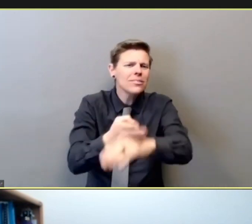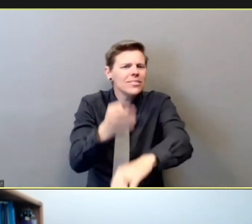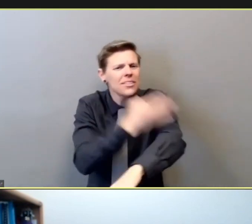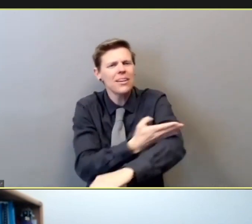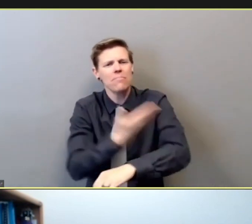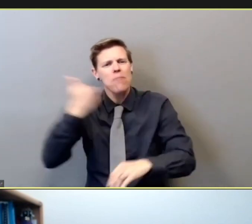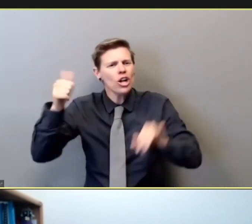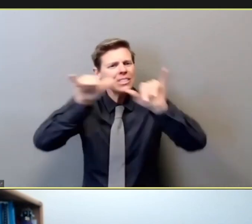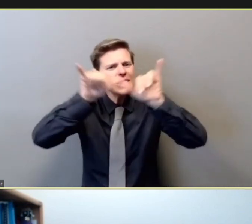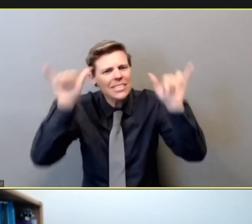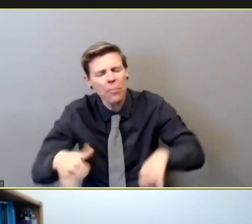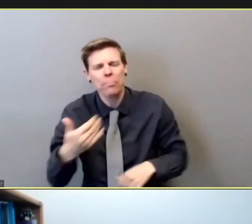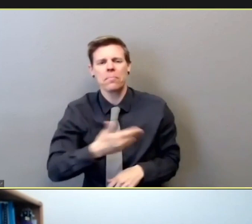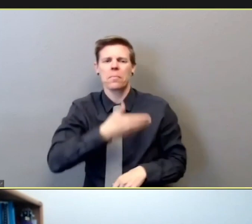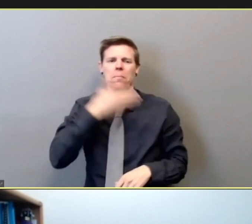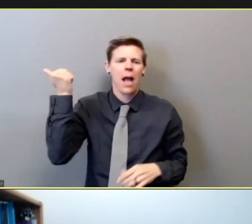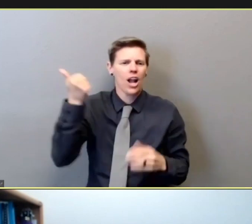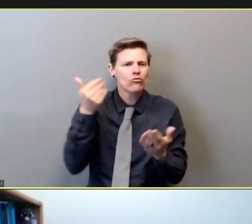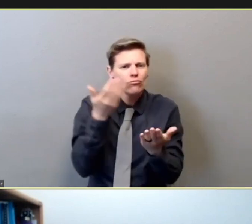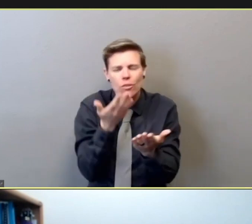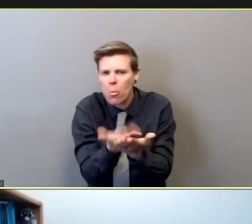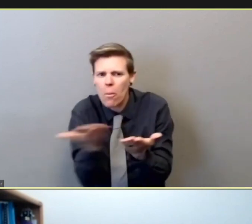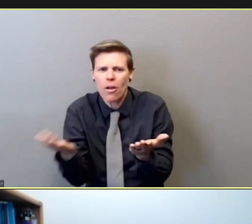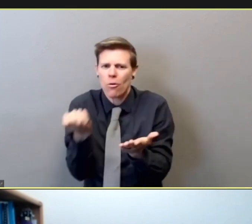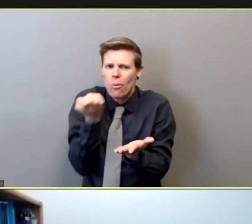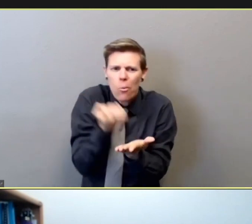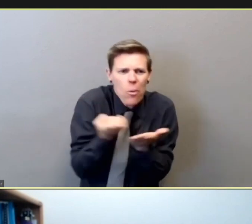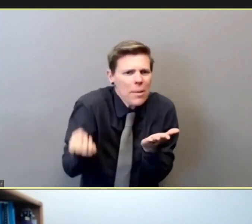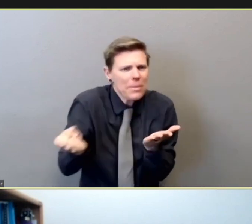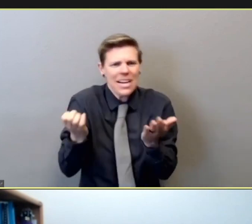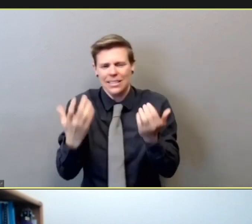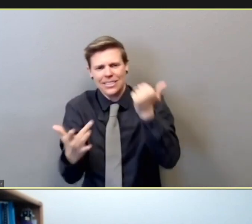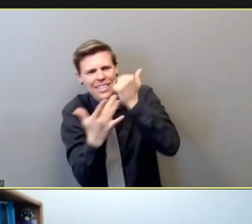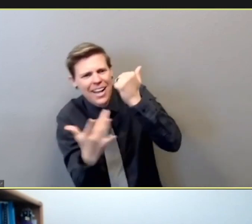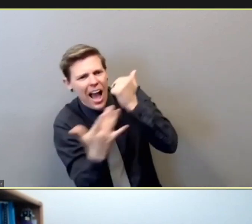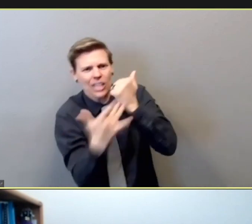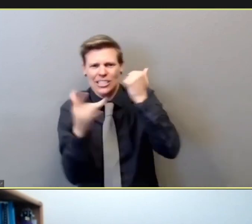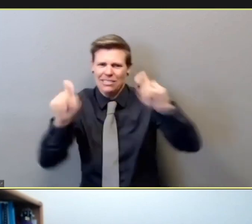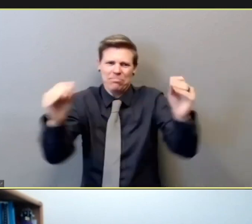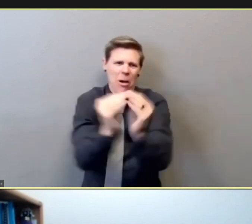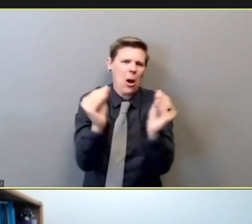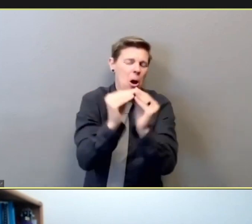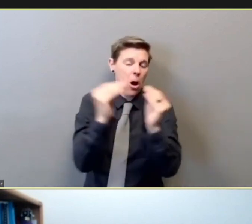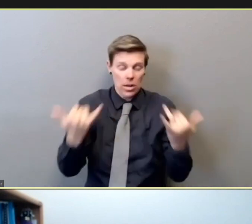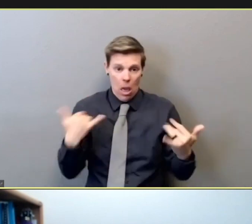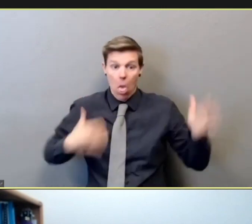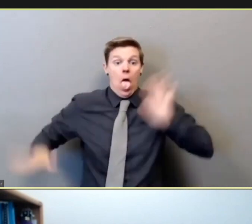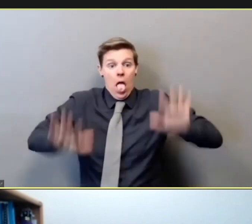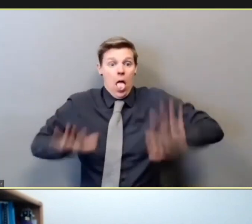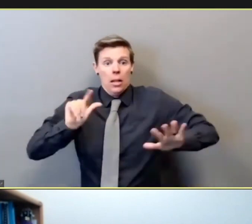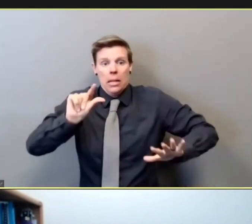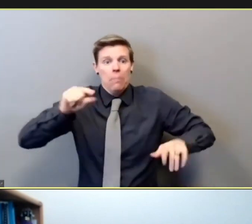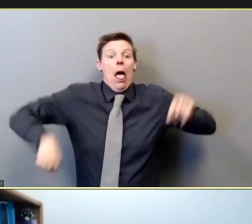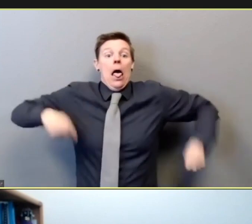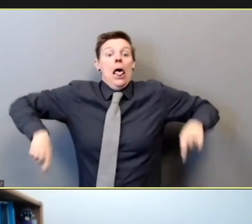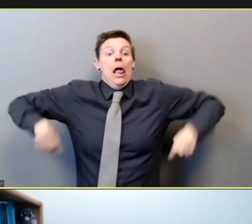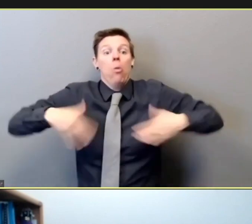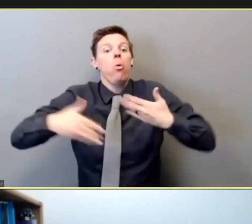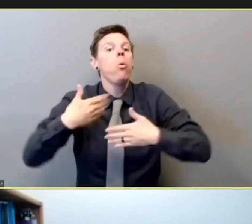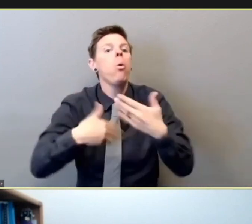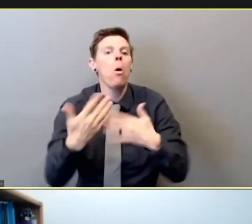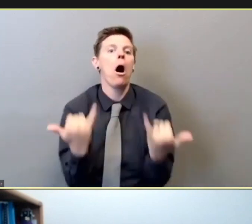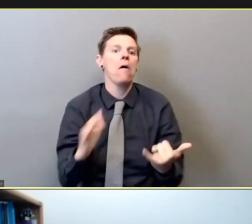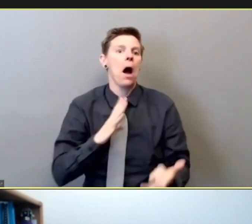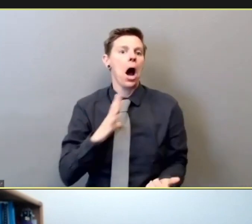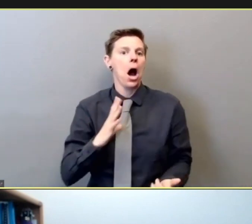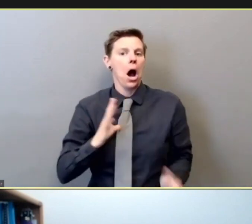and it will really serve us well in the future. Yes, thank you. And I want to add